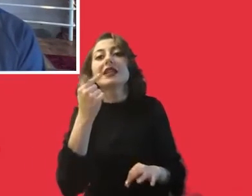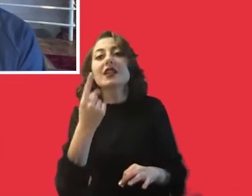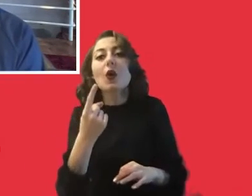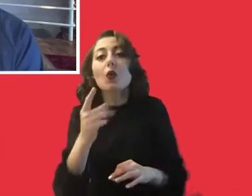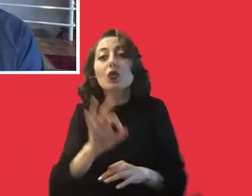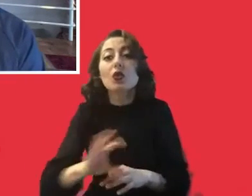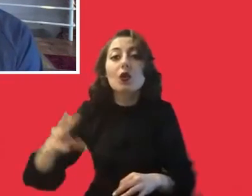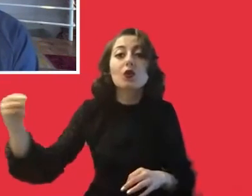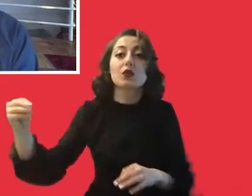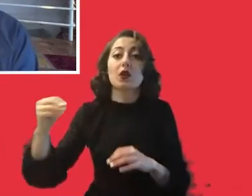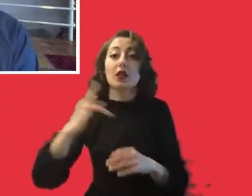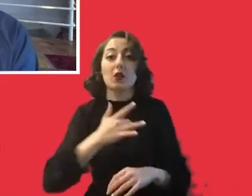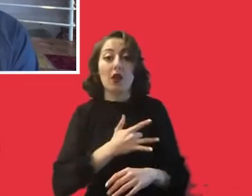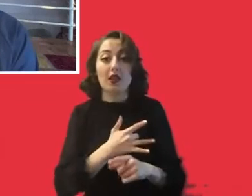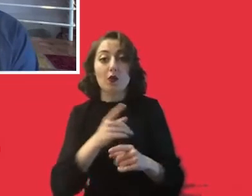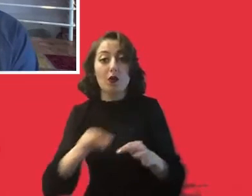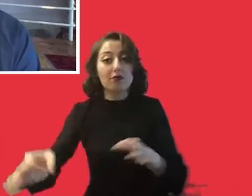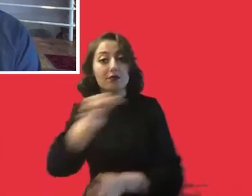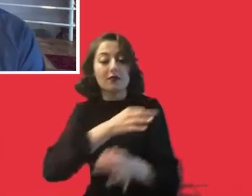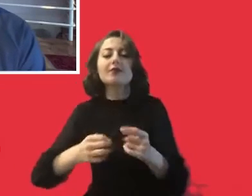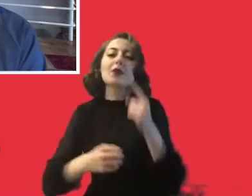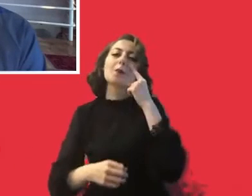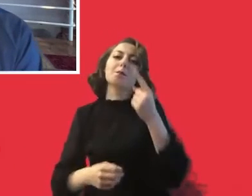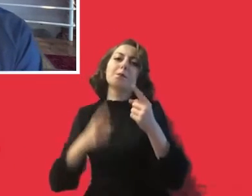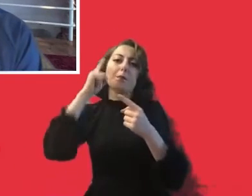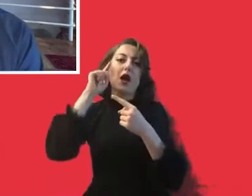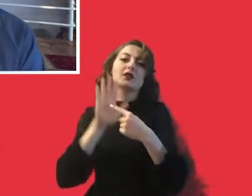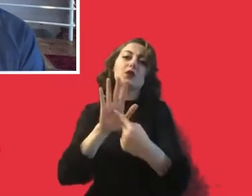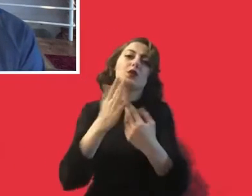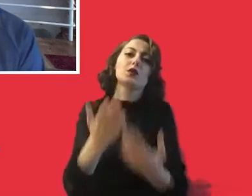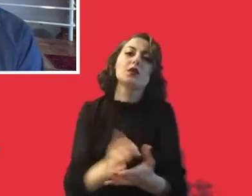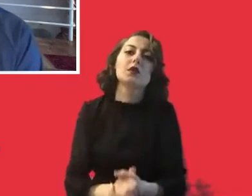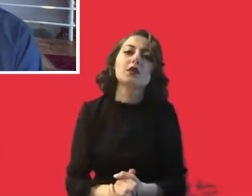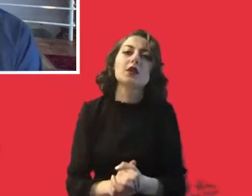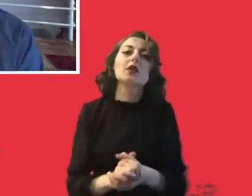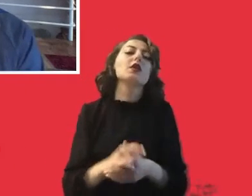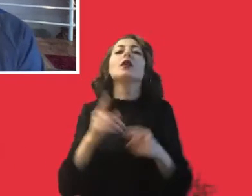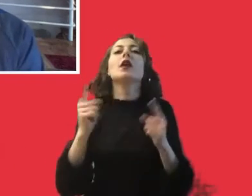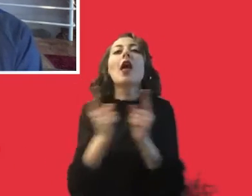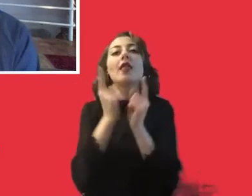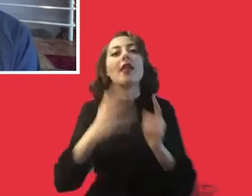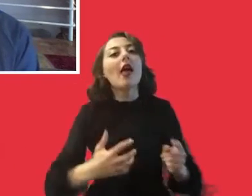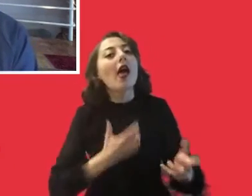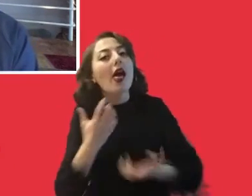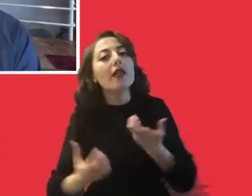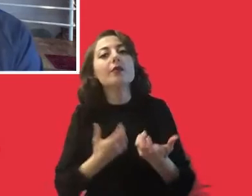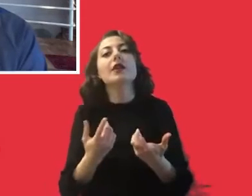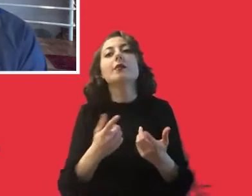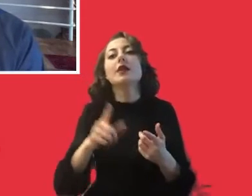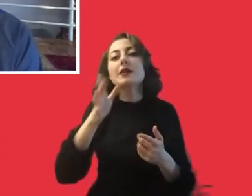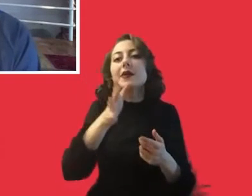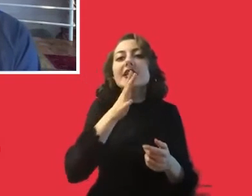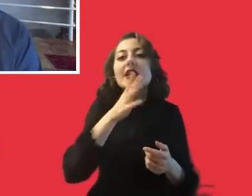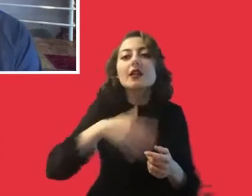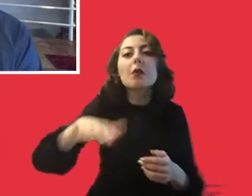it is talking about 1.5 million volunteers, and so it is very much